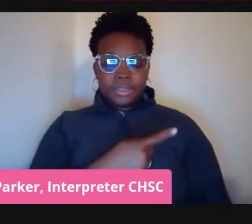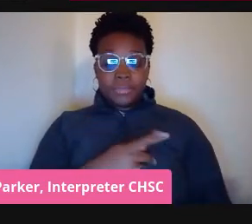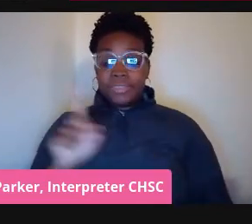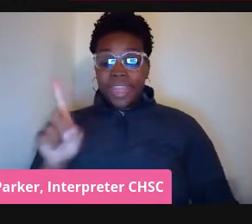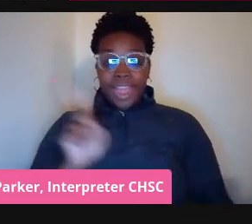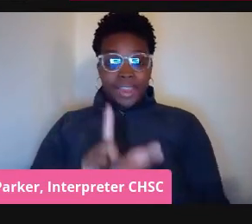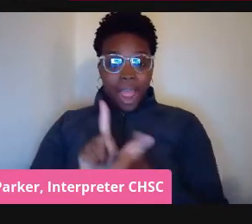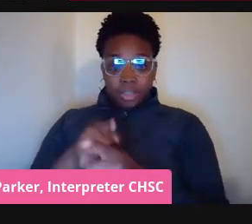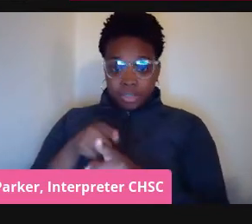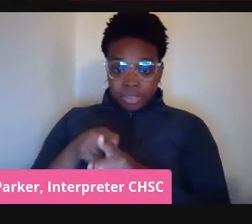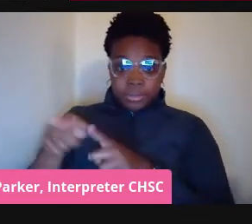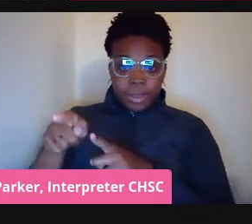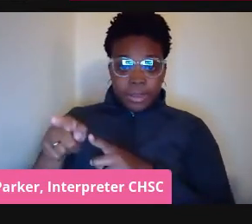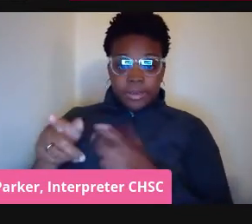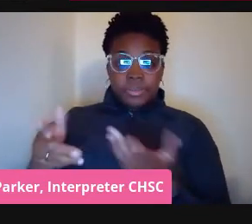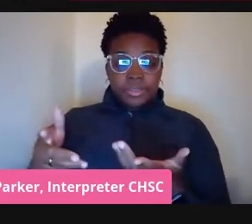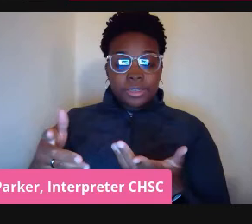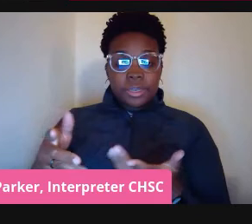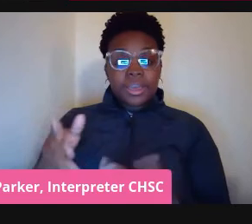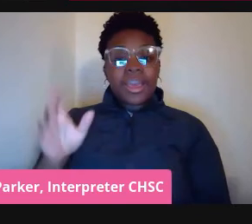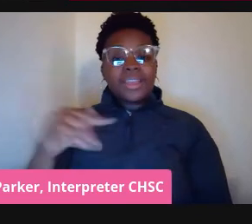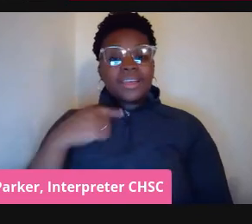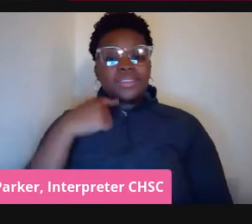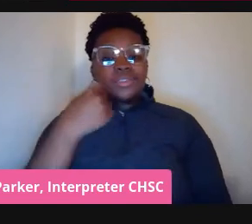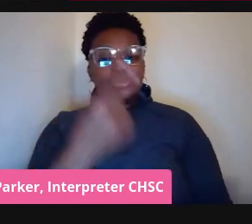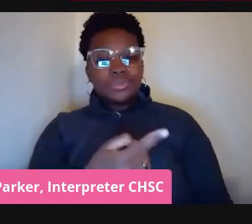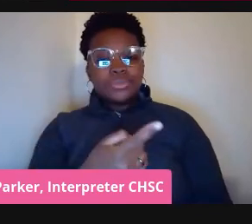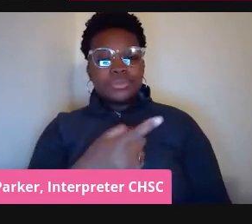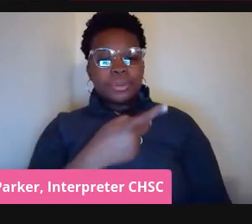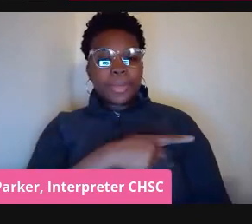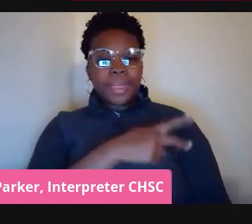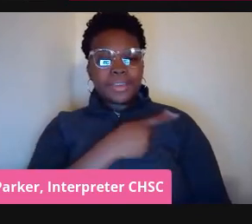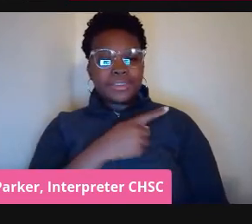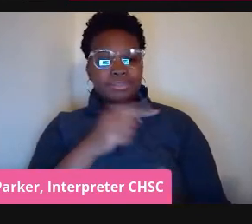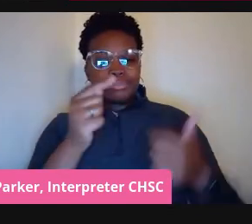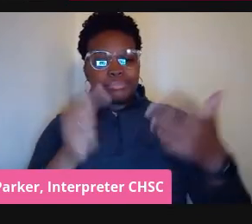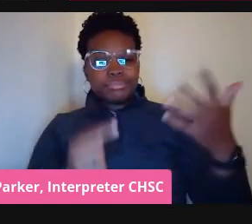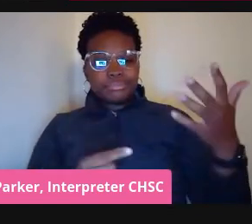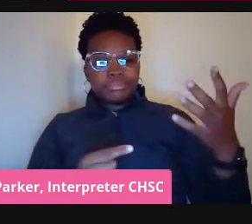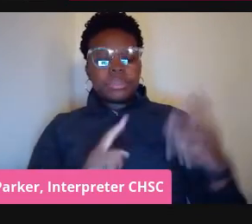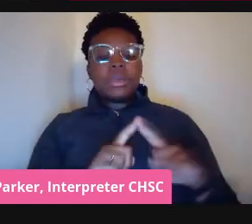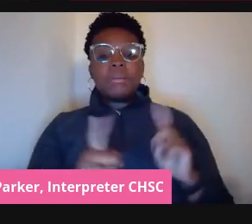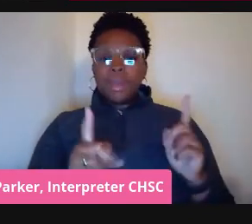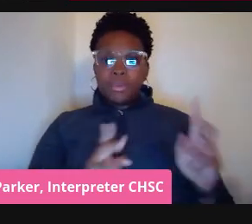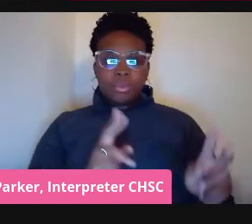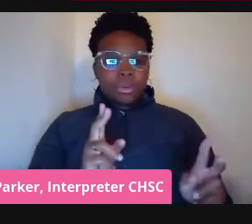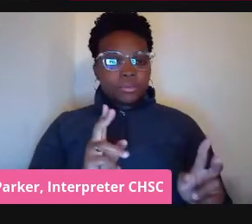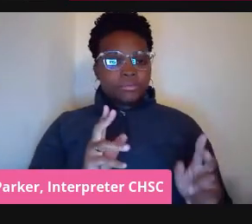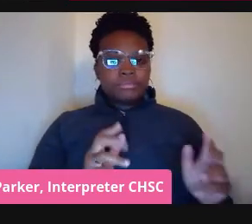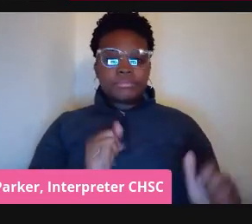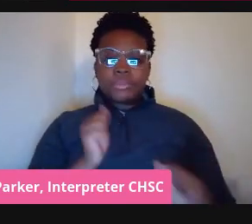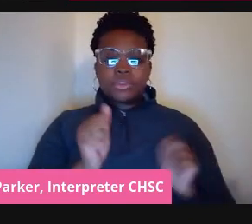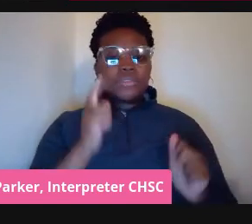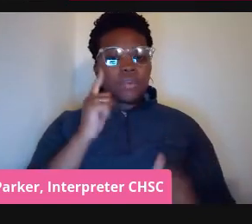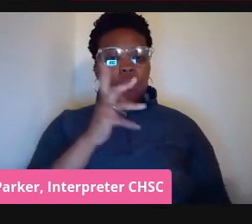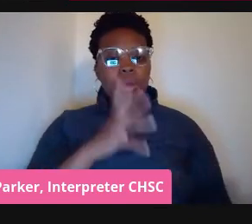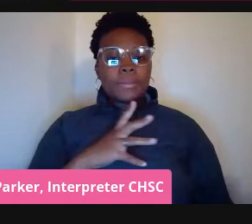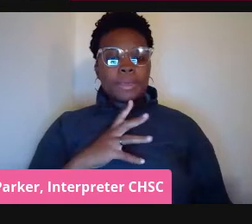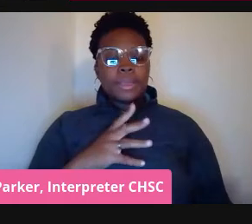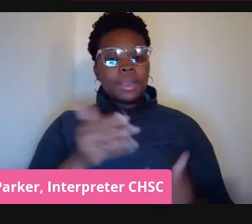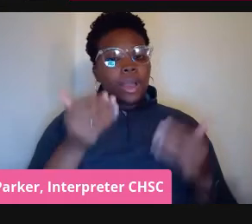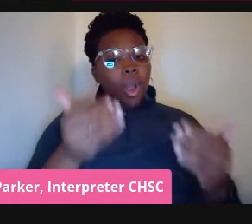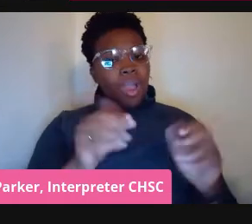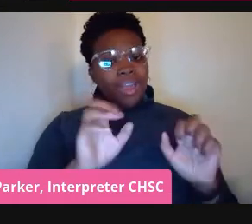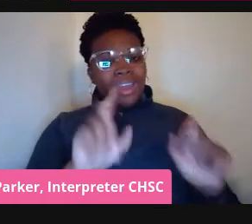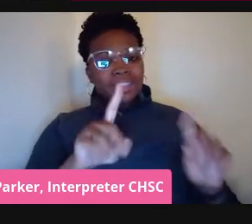specialize in at the time is what's being told to the patient. But we're really urging for women to go and educate themselves so that they can